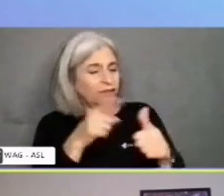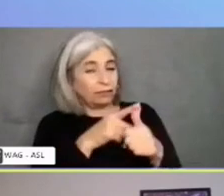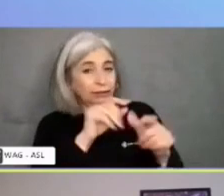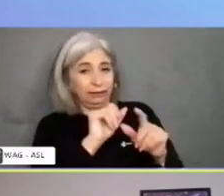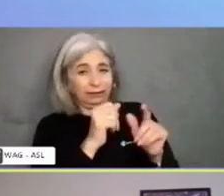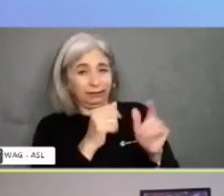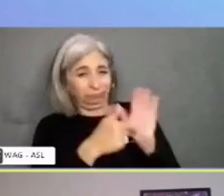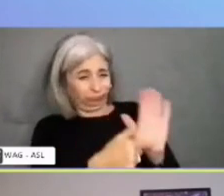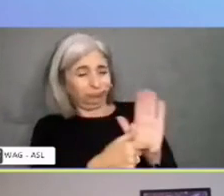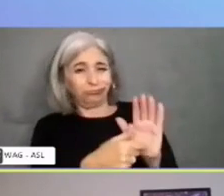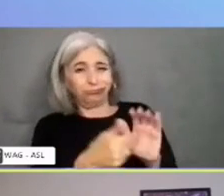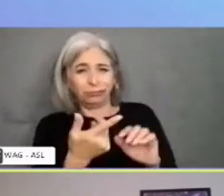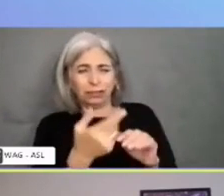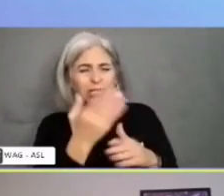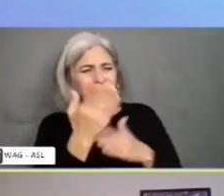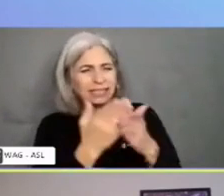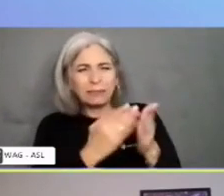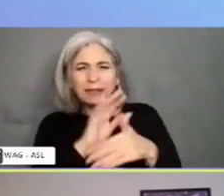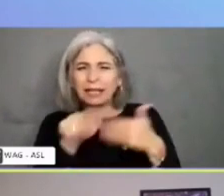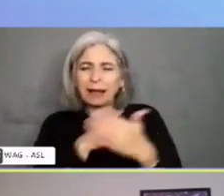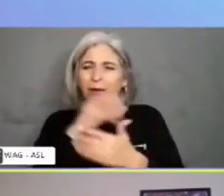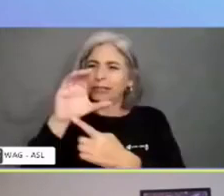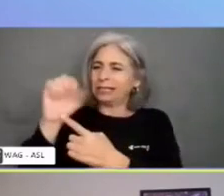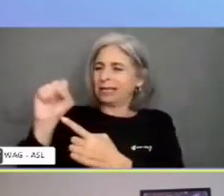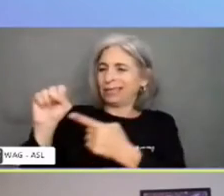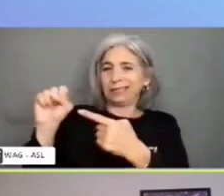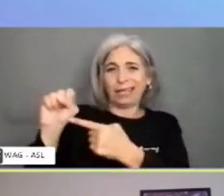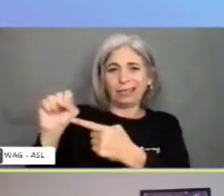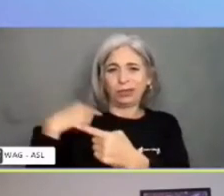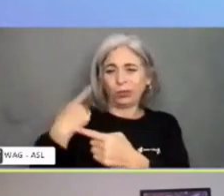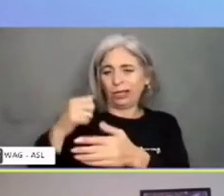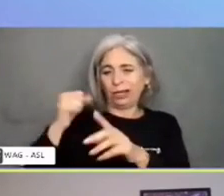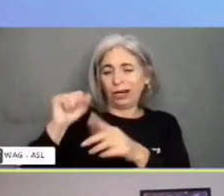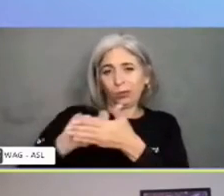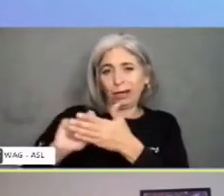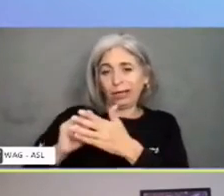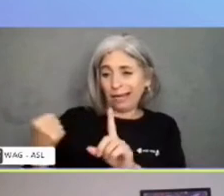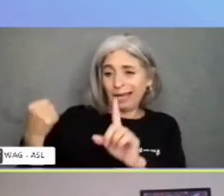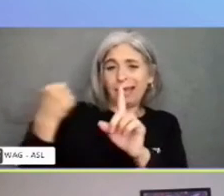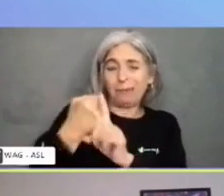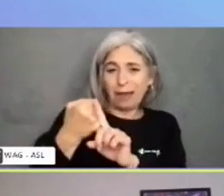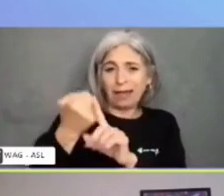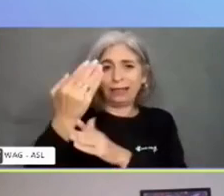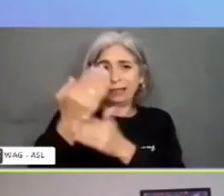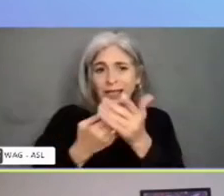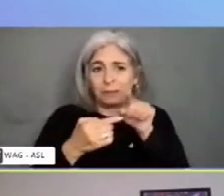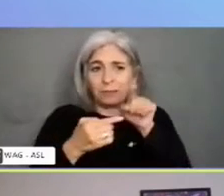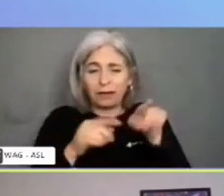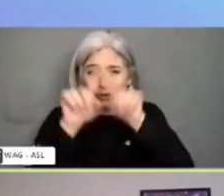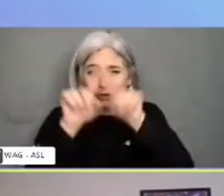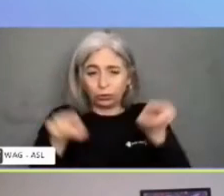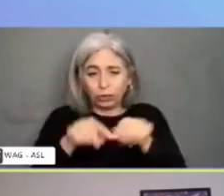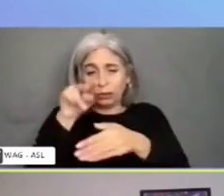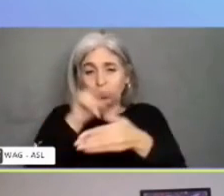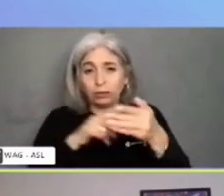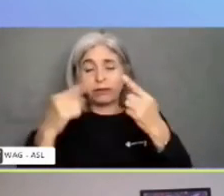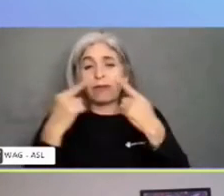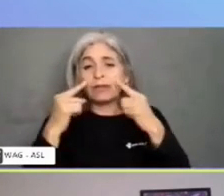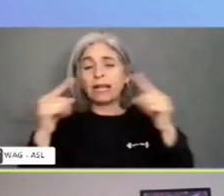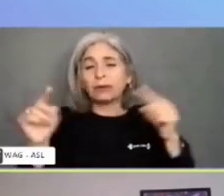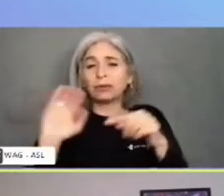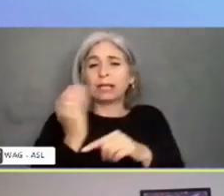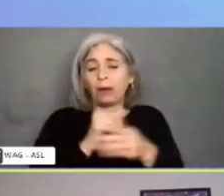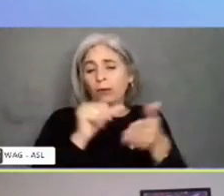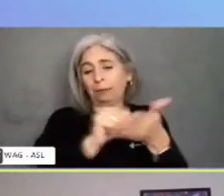point that something about the CSS we're writing is impacting something about the way screen readers are announcing our